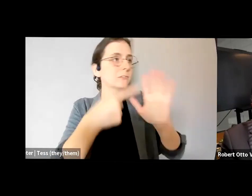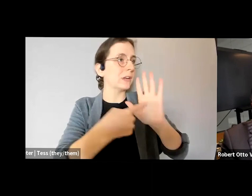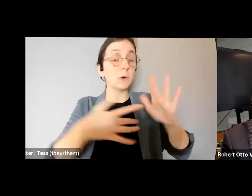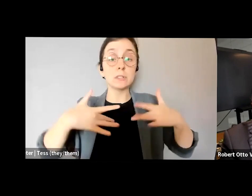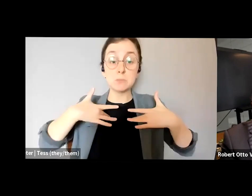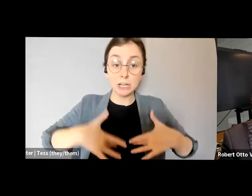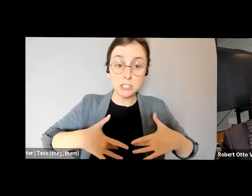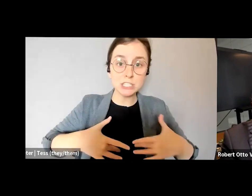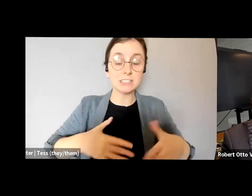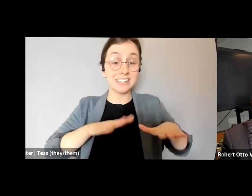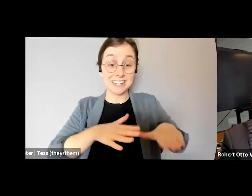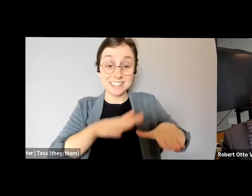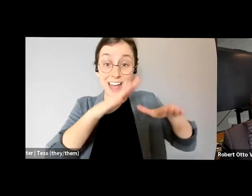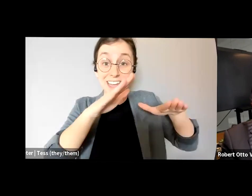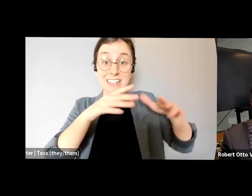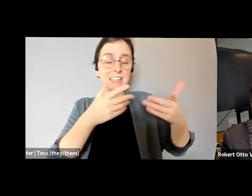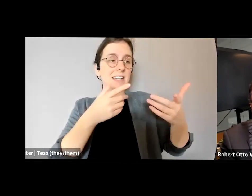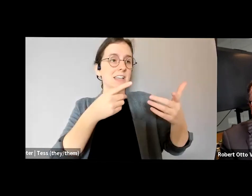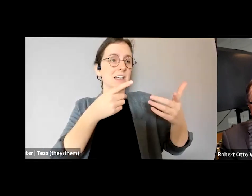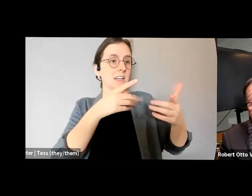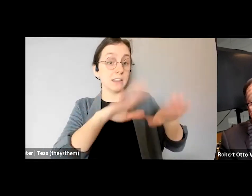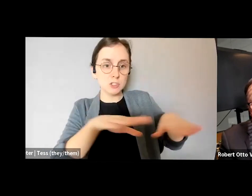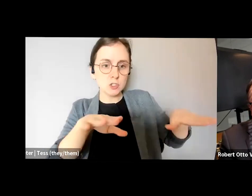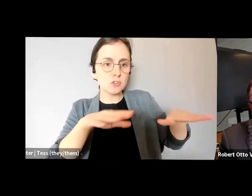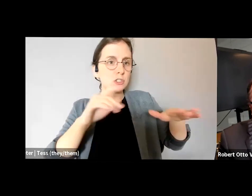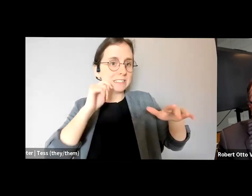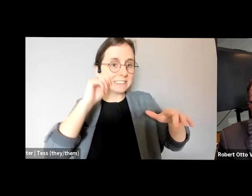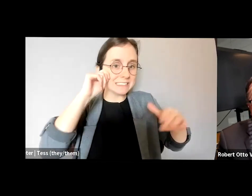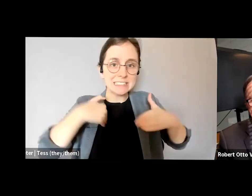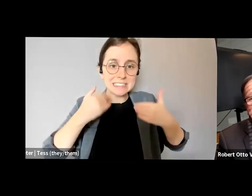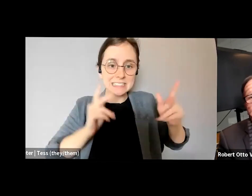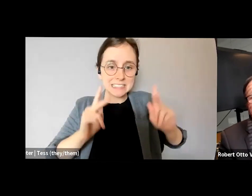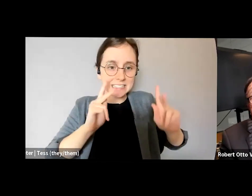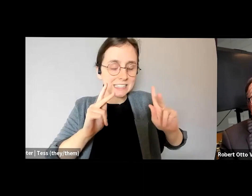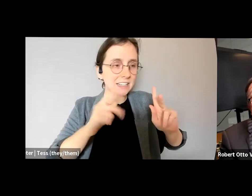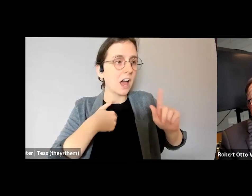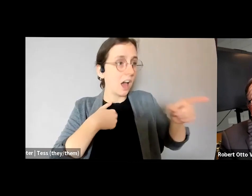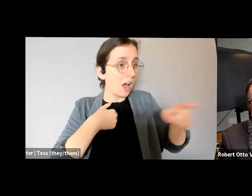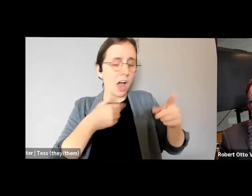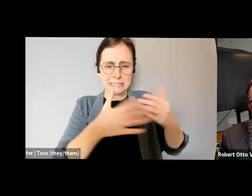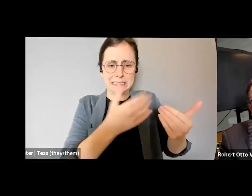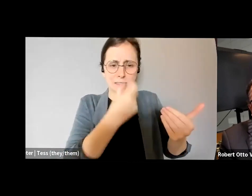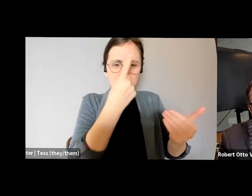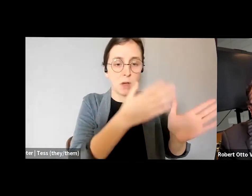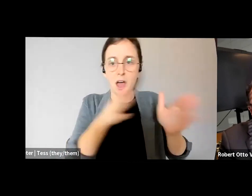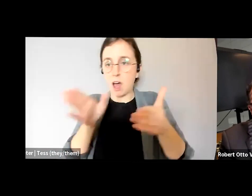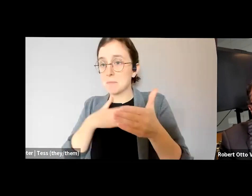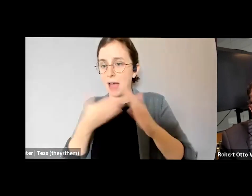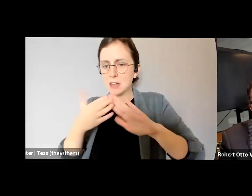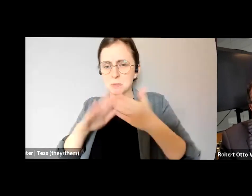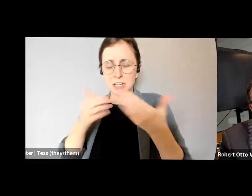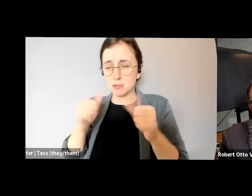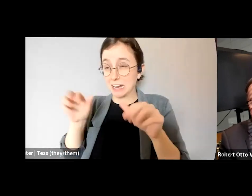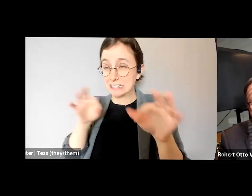anxiety in children and adolescents that from my community made no sense. But we've made great